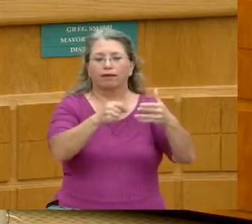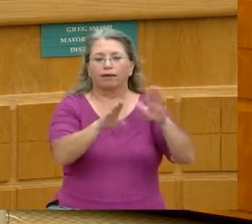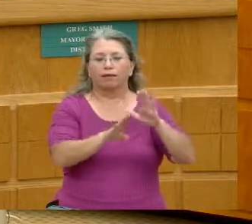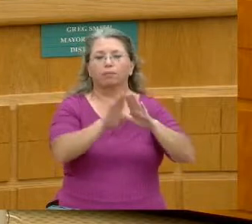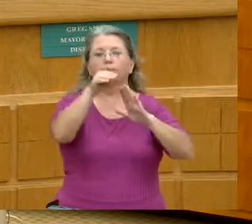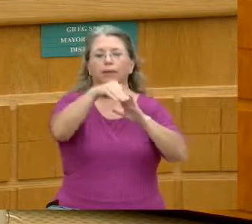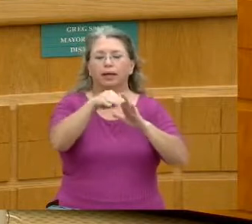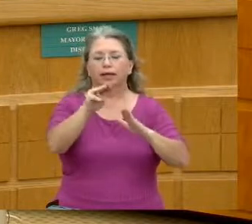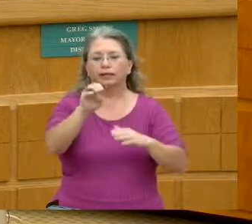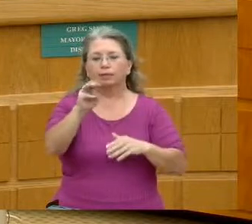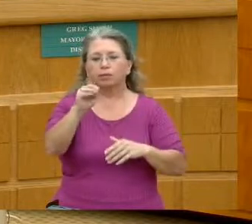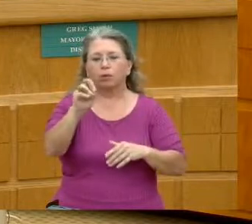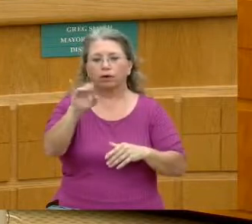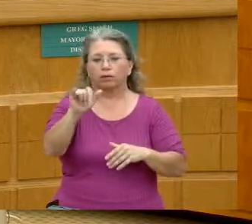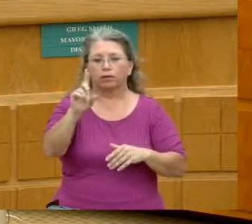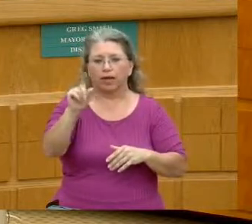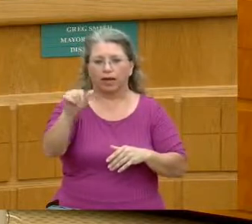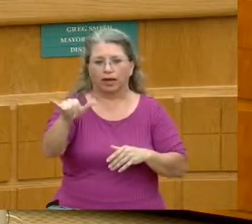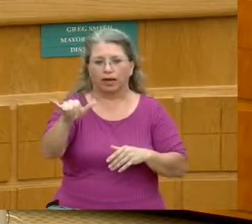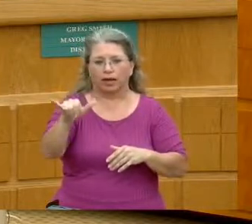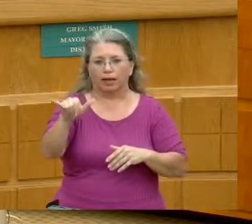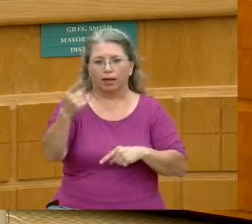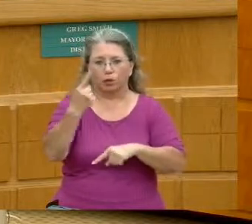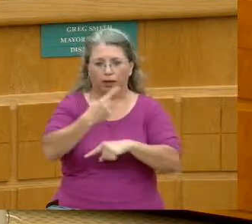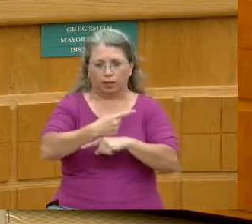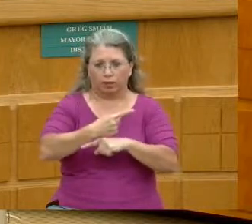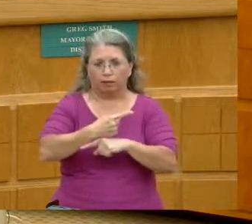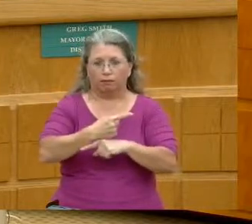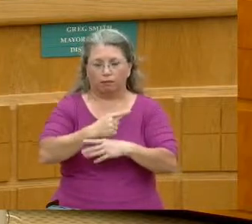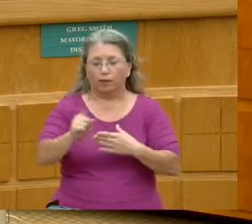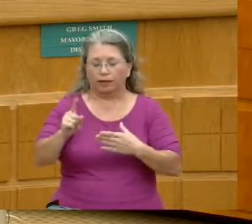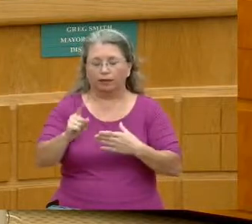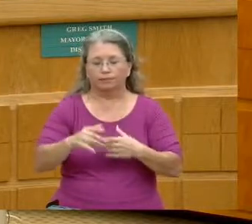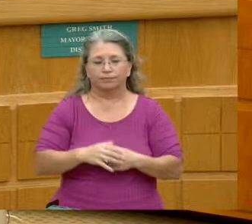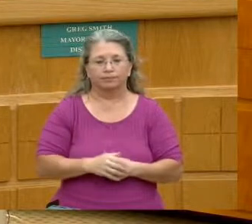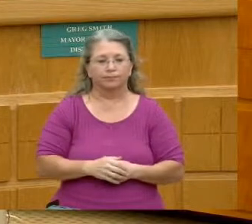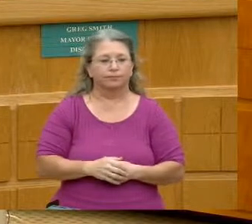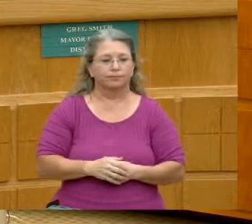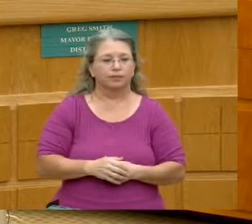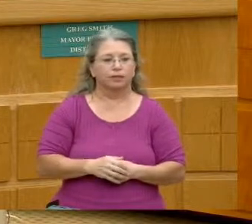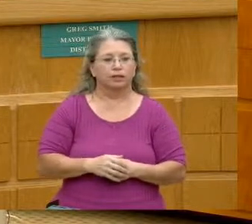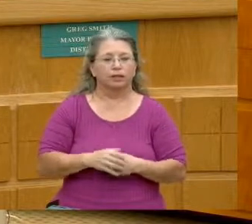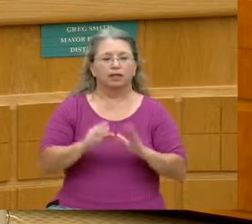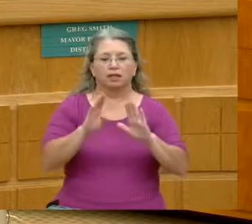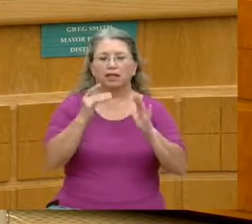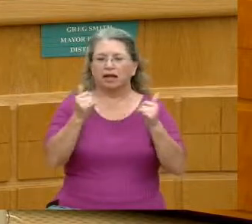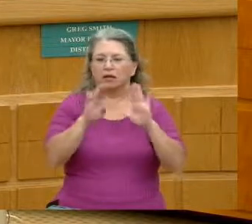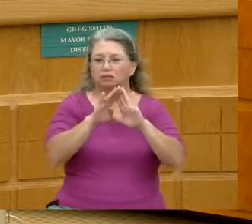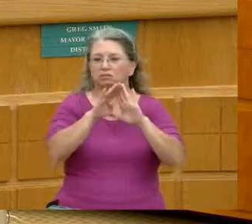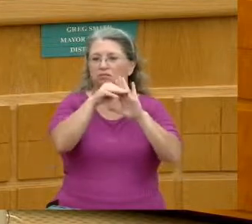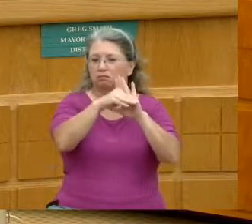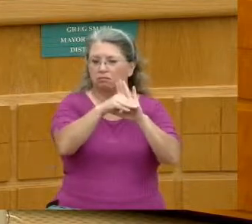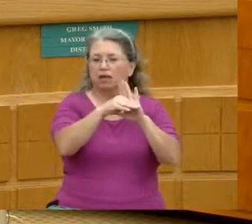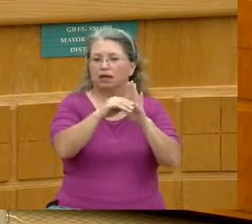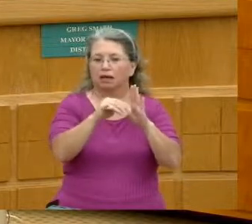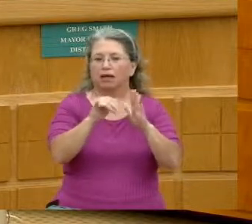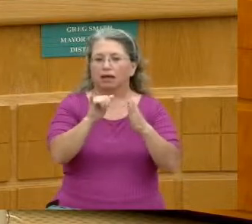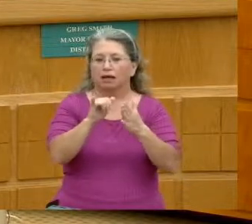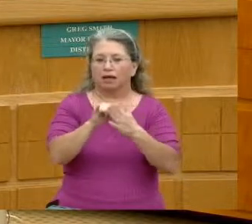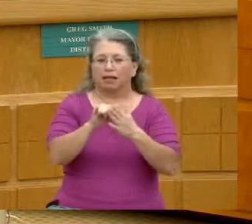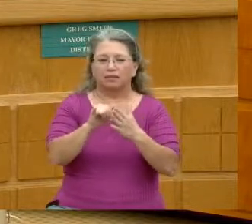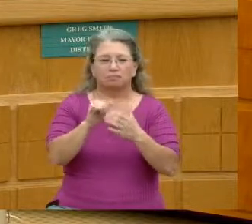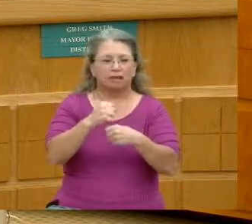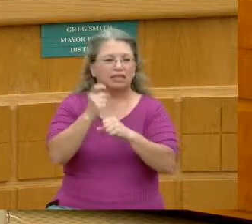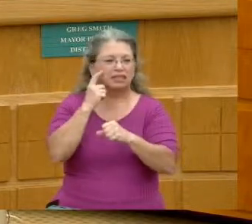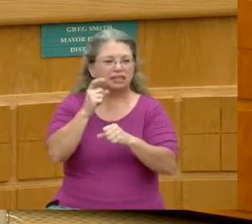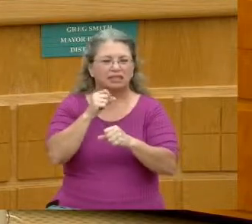weekend on the other side, and we're kind of a little downswing from Memorial Day weekend, and that makes a lot of sense because I don't think we've seen traffic backed up from the